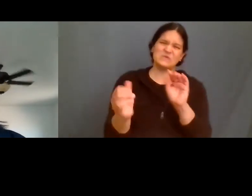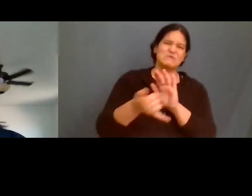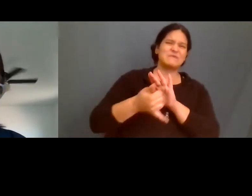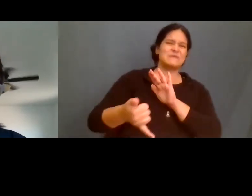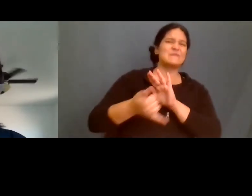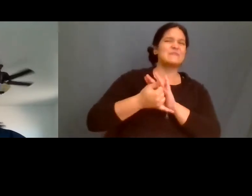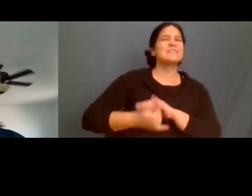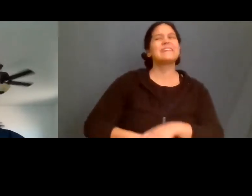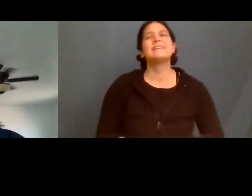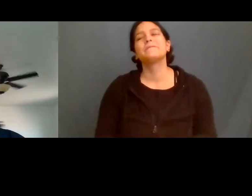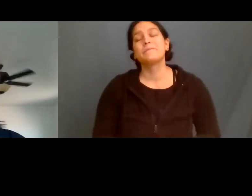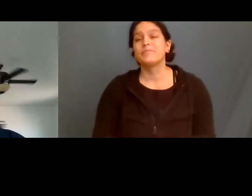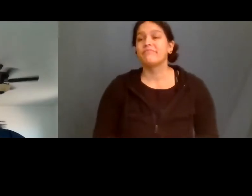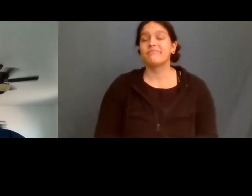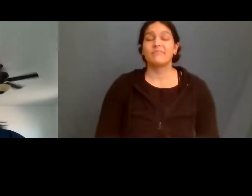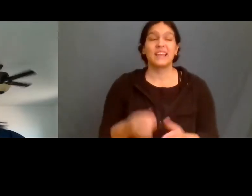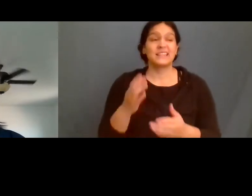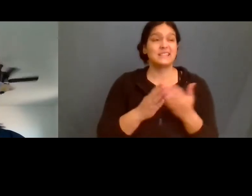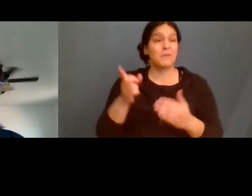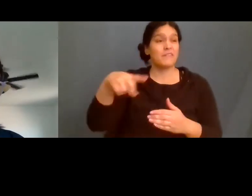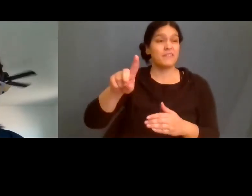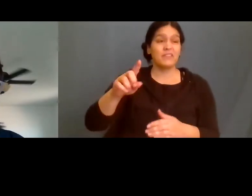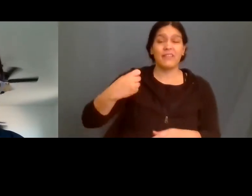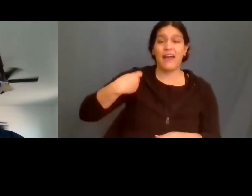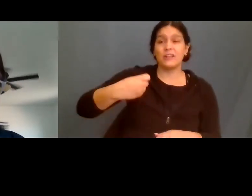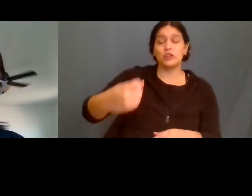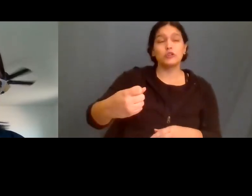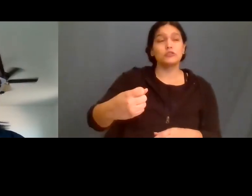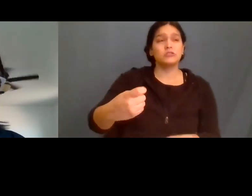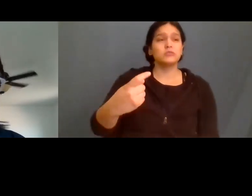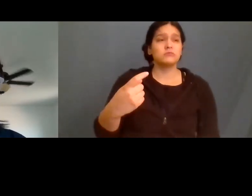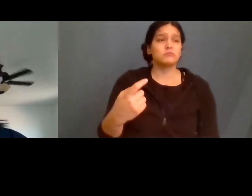And sad to say, some of them made their journeys, and